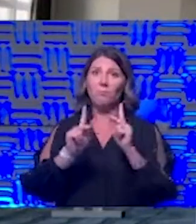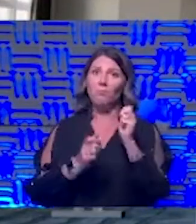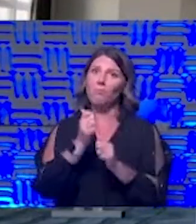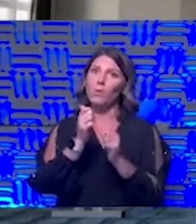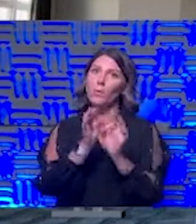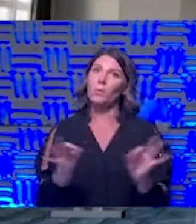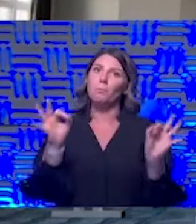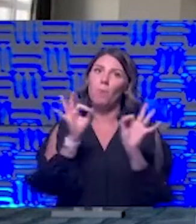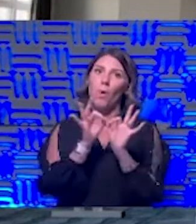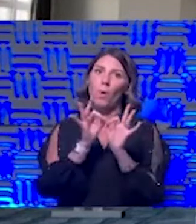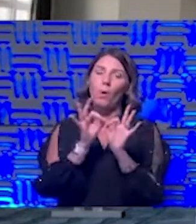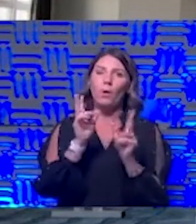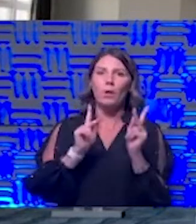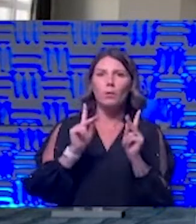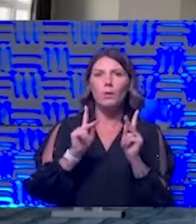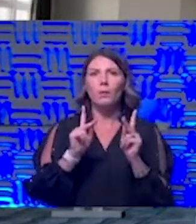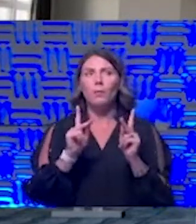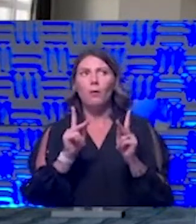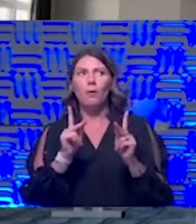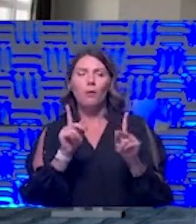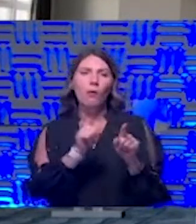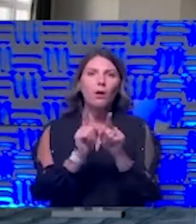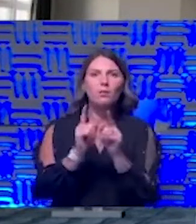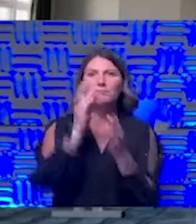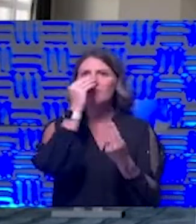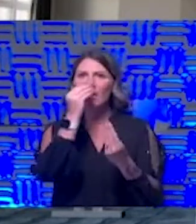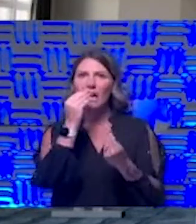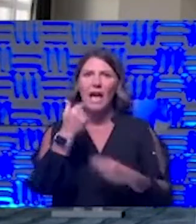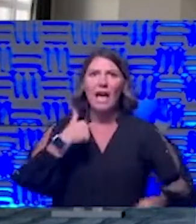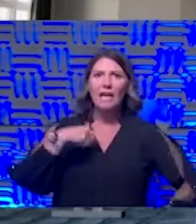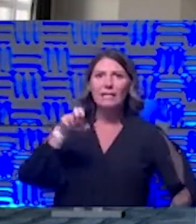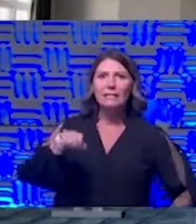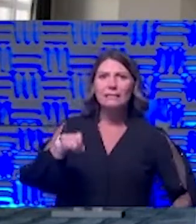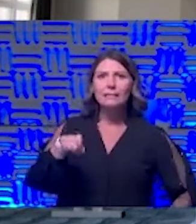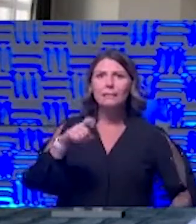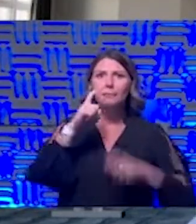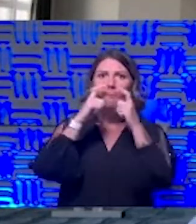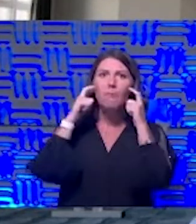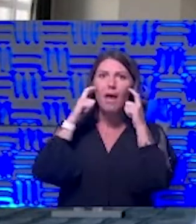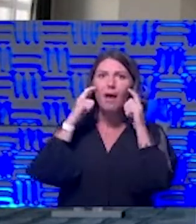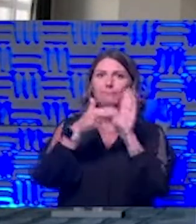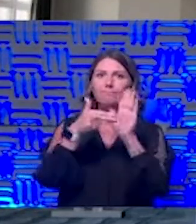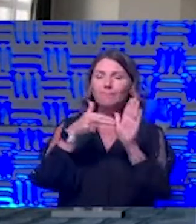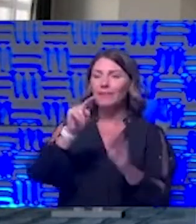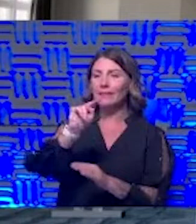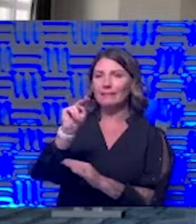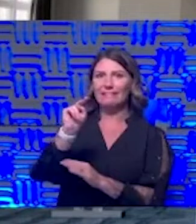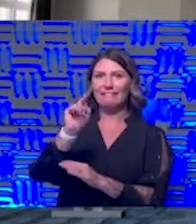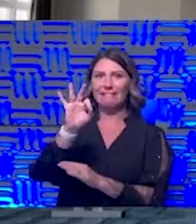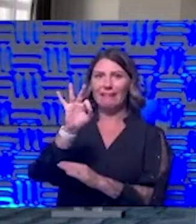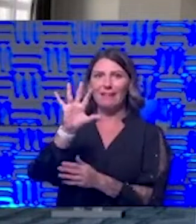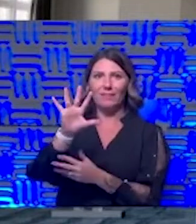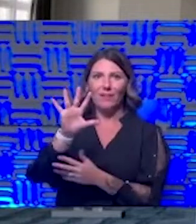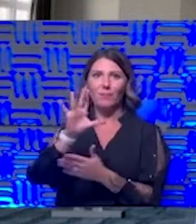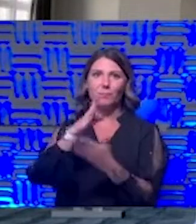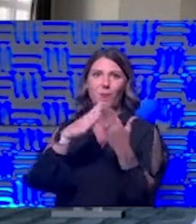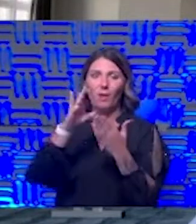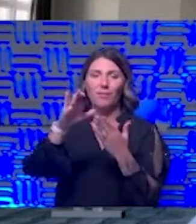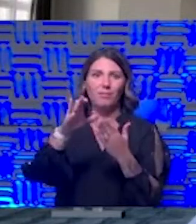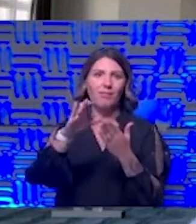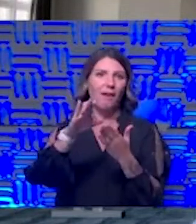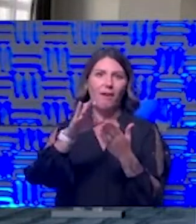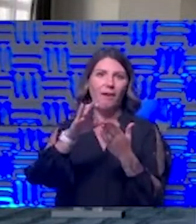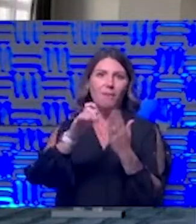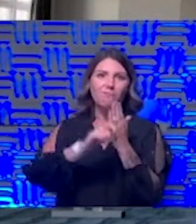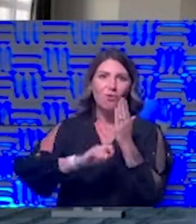were also wondering, I need an N95 to protect myself. That was part of that article as well. That's not true. If you